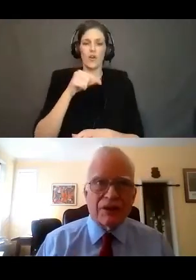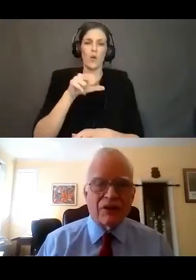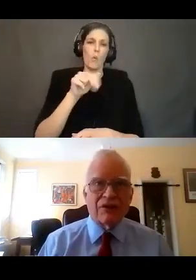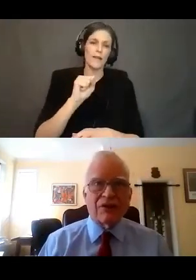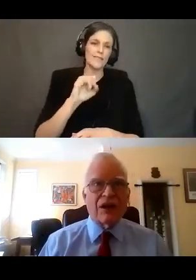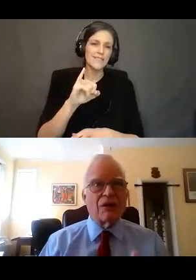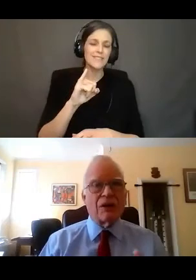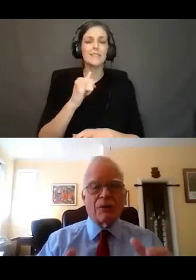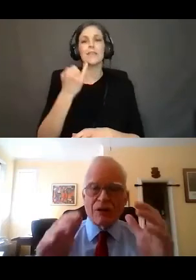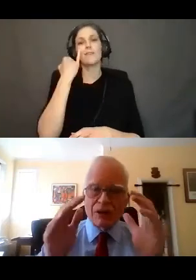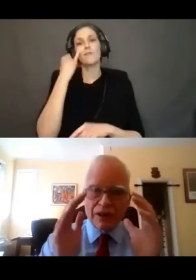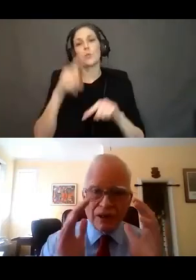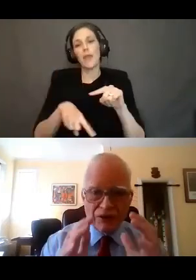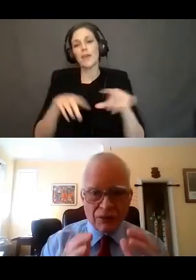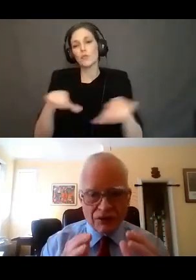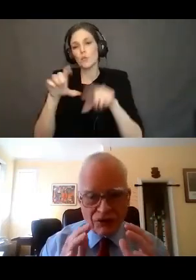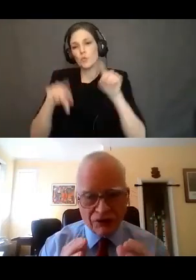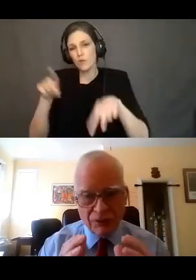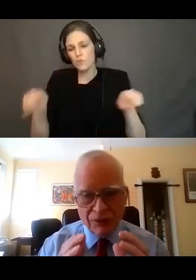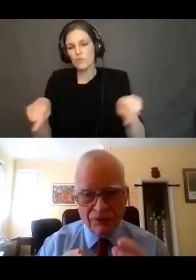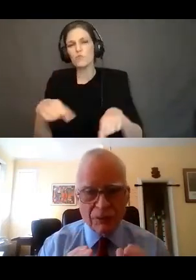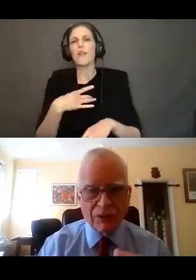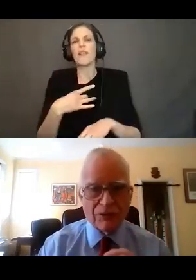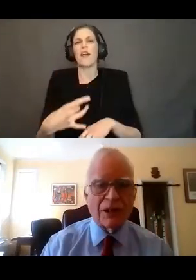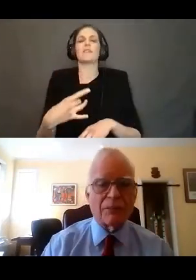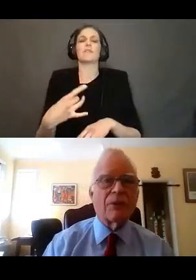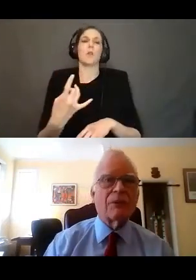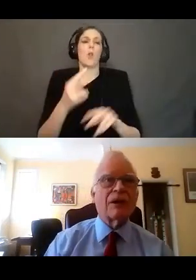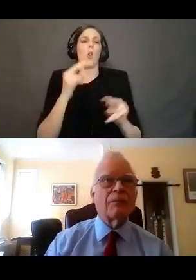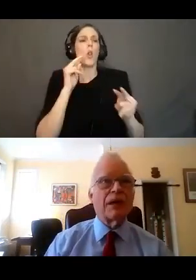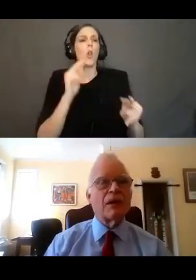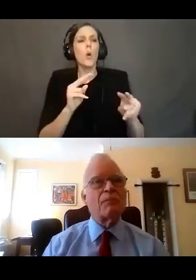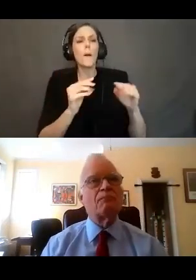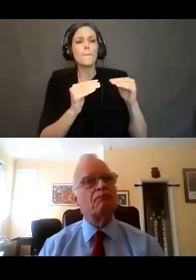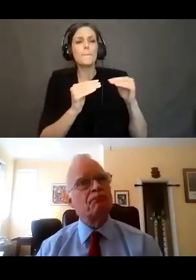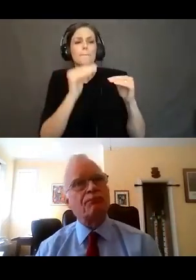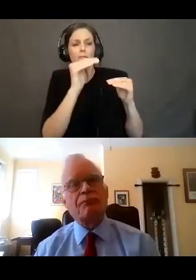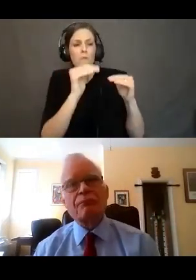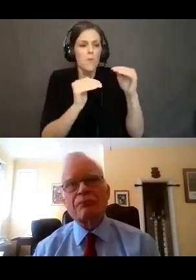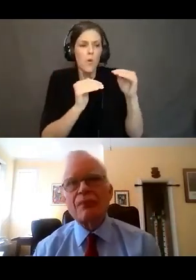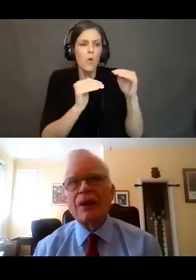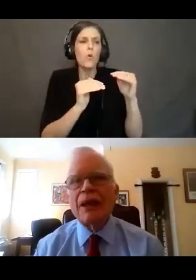the regression discontinuity. We look at kids who are just above or below the cut point, we compare them.